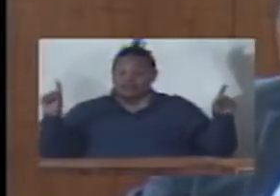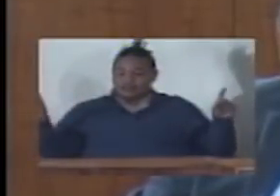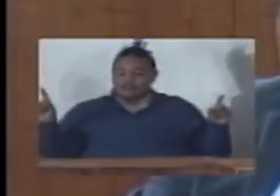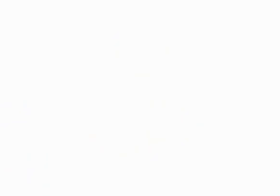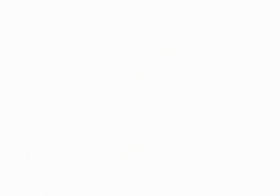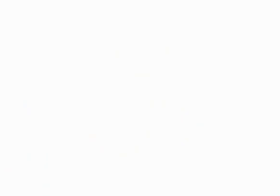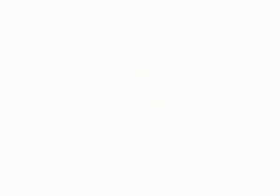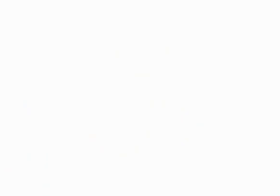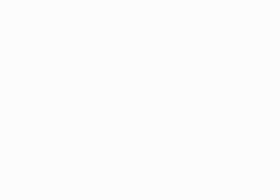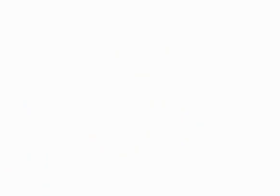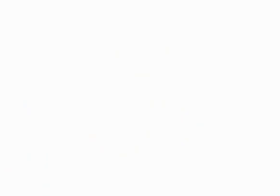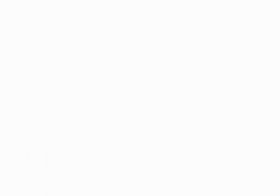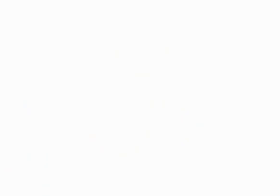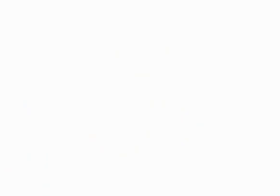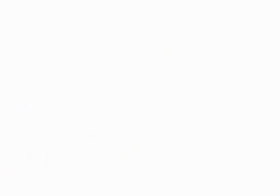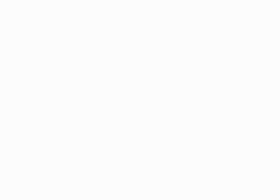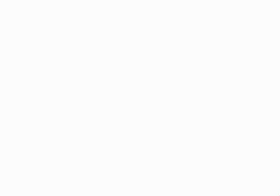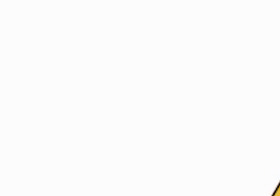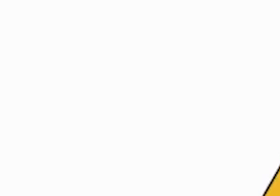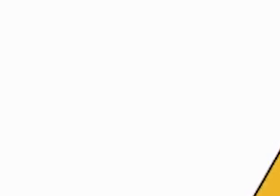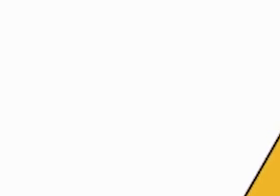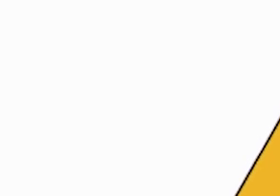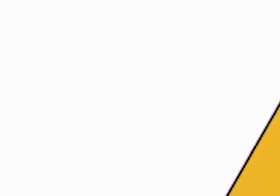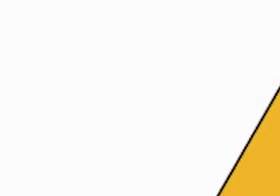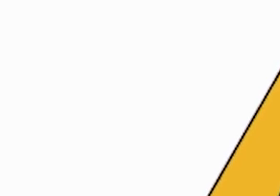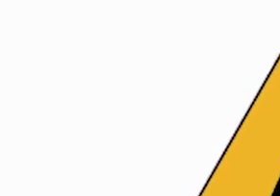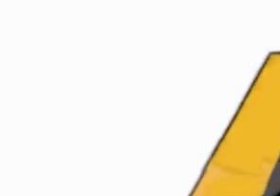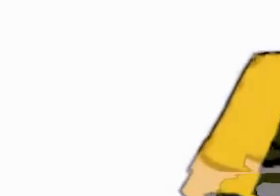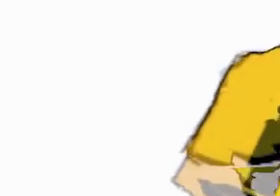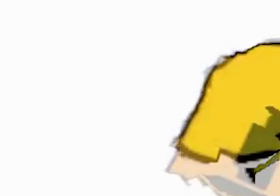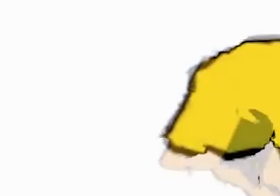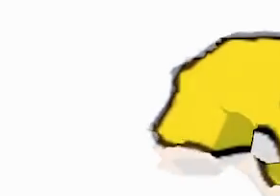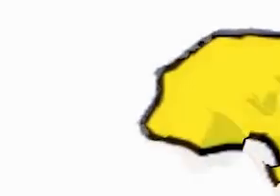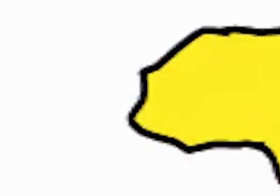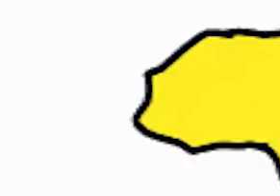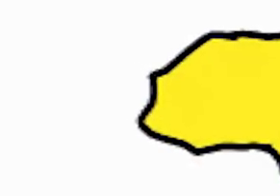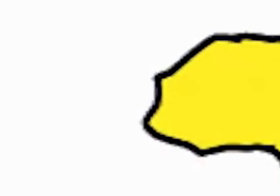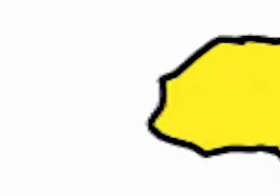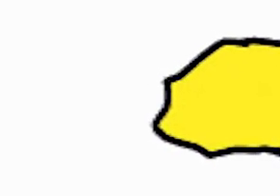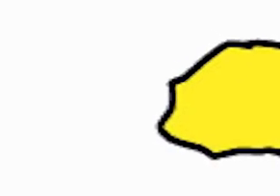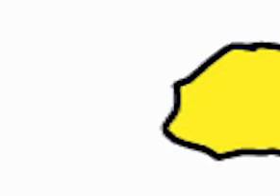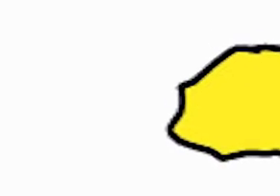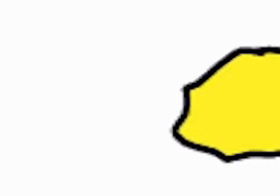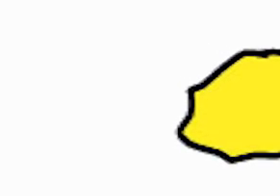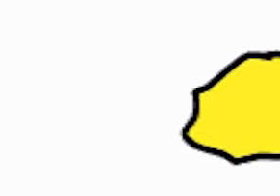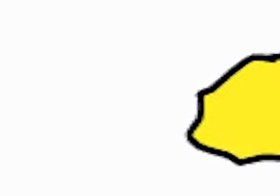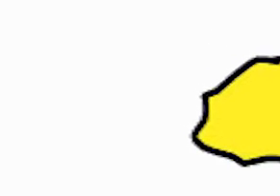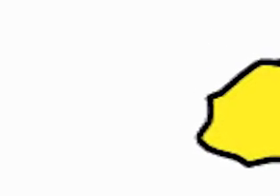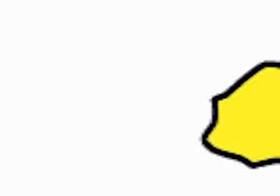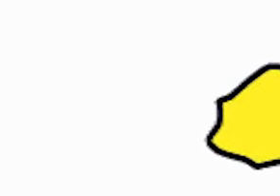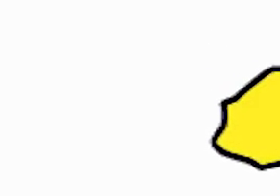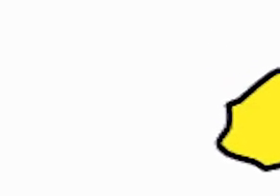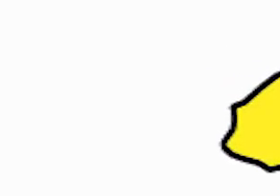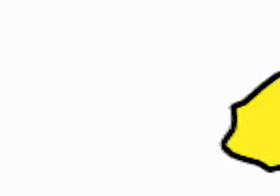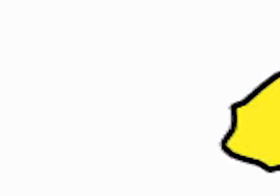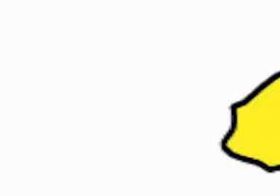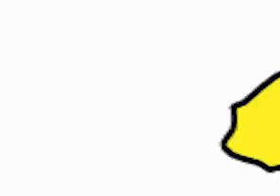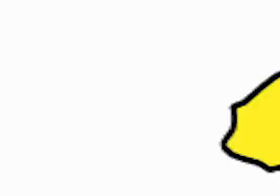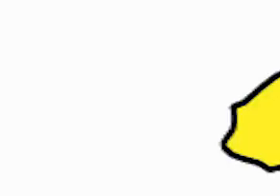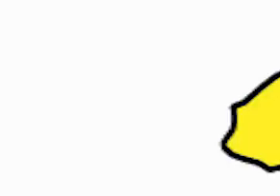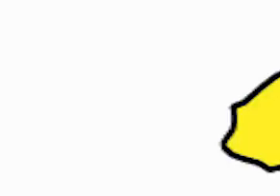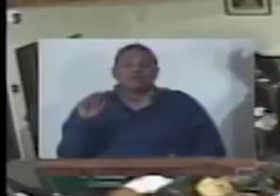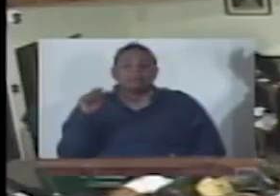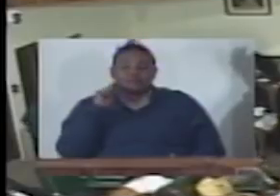season. The works are to be carried out by the National Works Agency, NWA, and the National Solid Waste Management Authority,